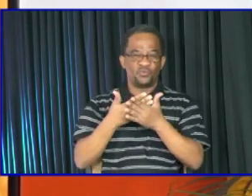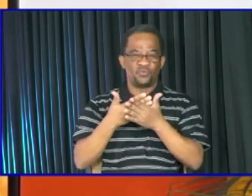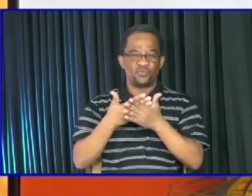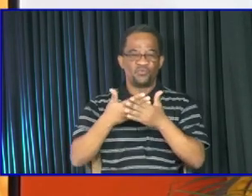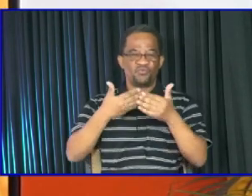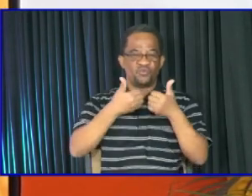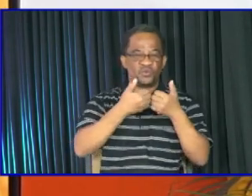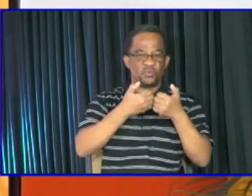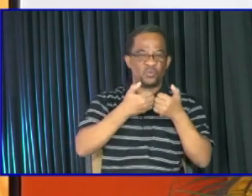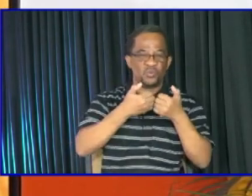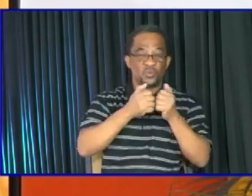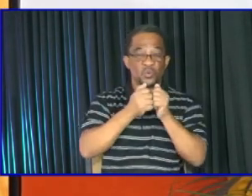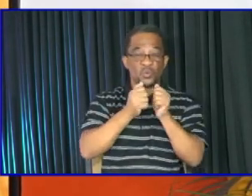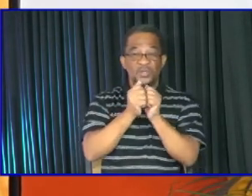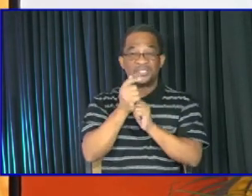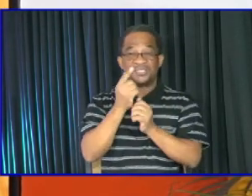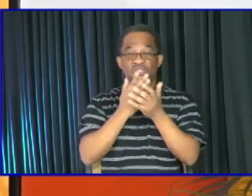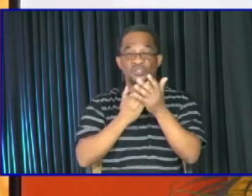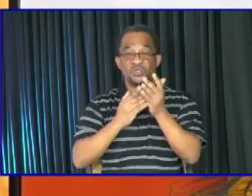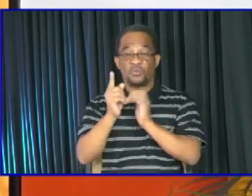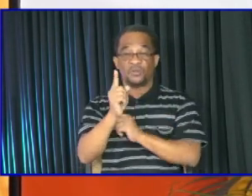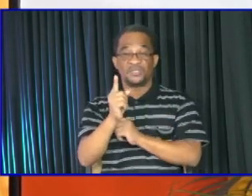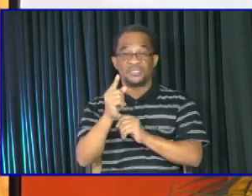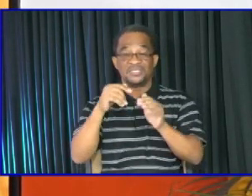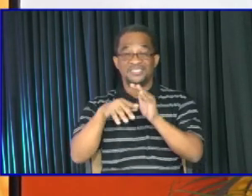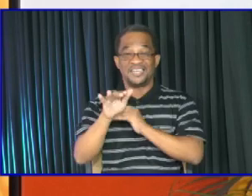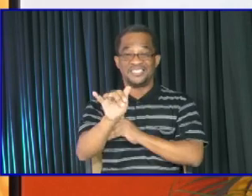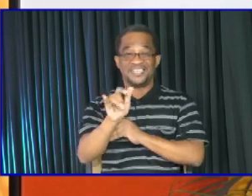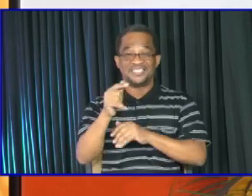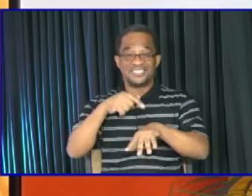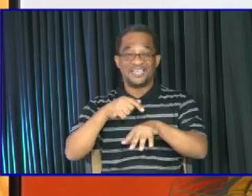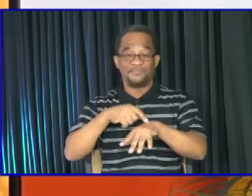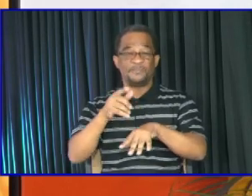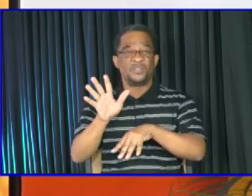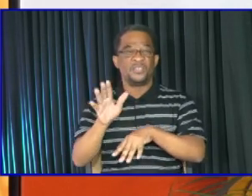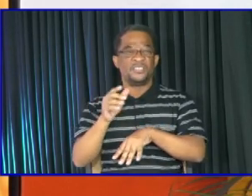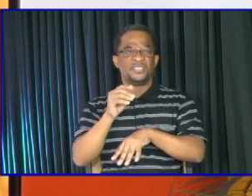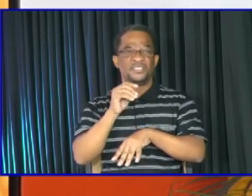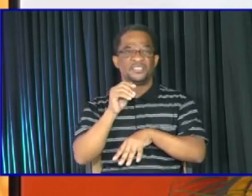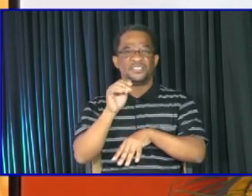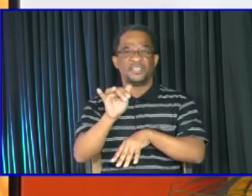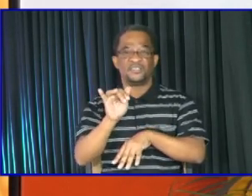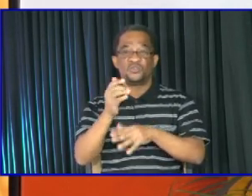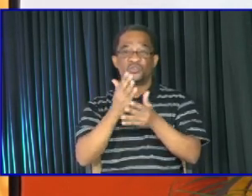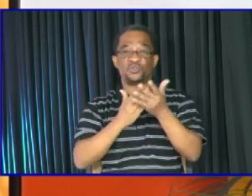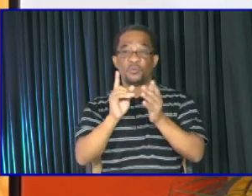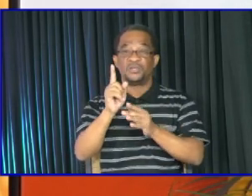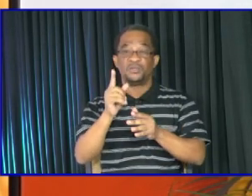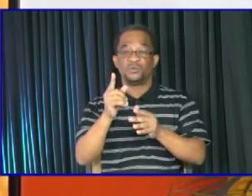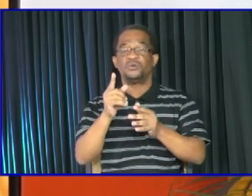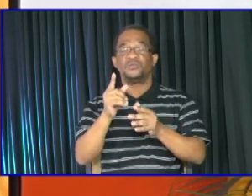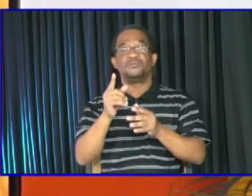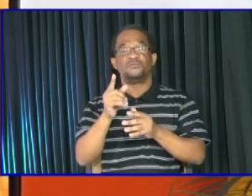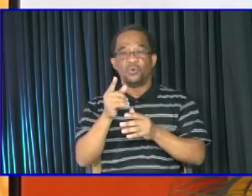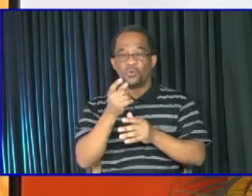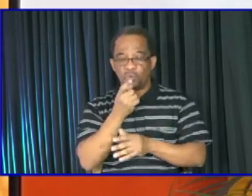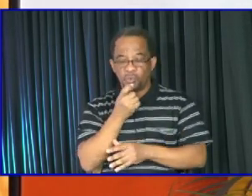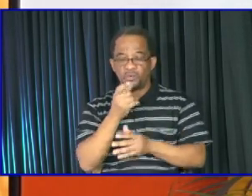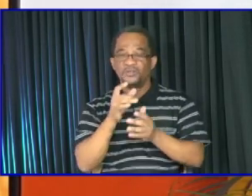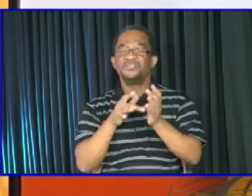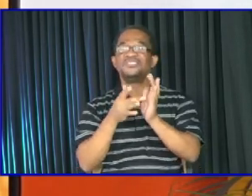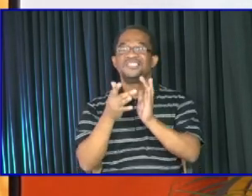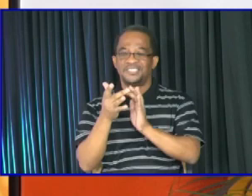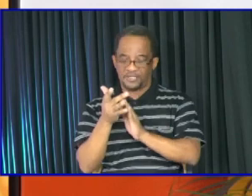to someone, and in this context, that someone is Jesus. You can be closely connected